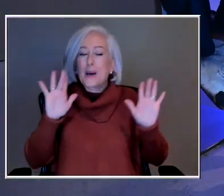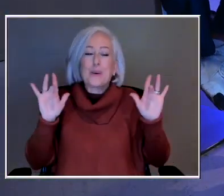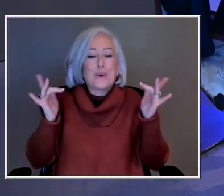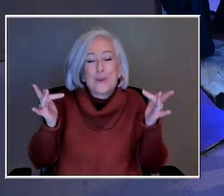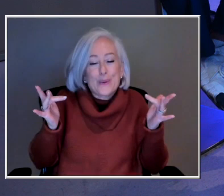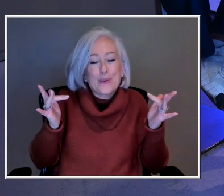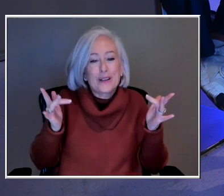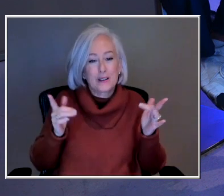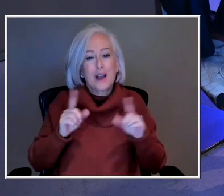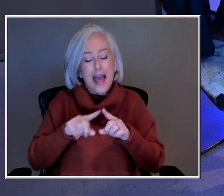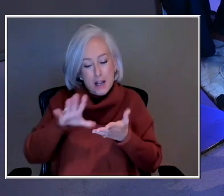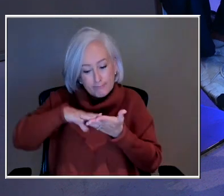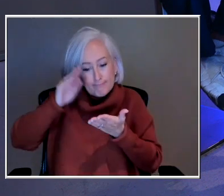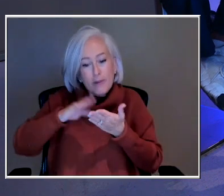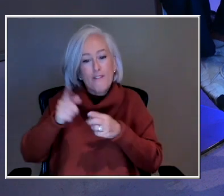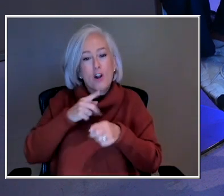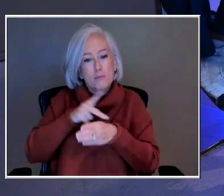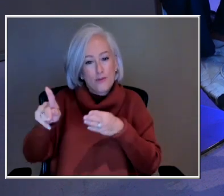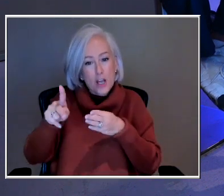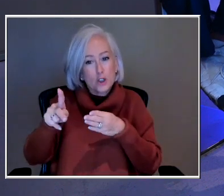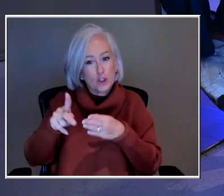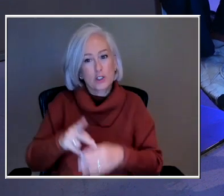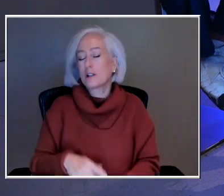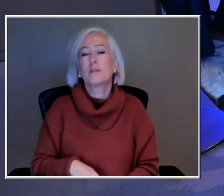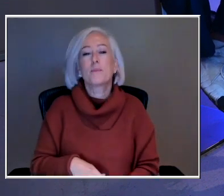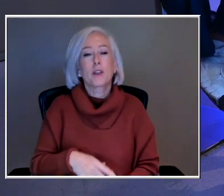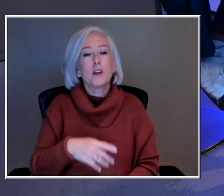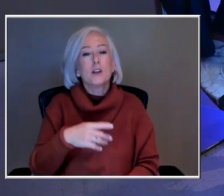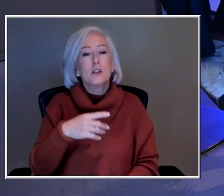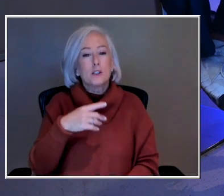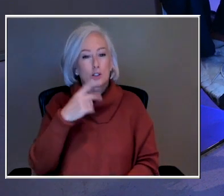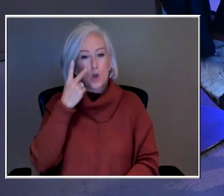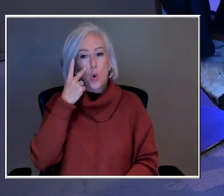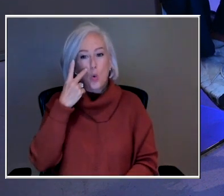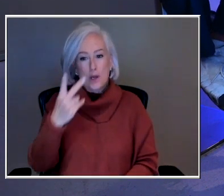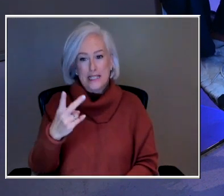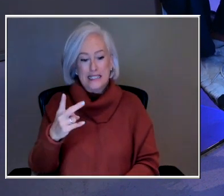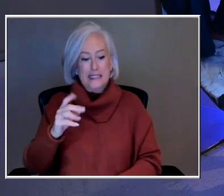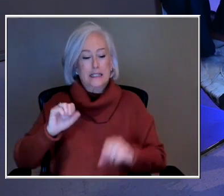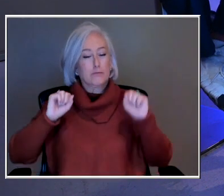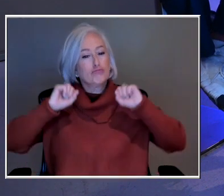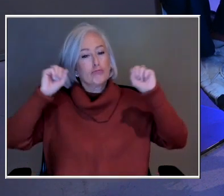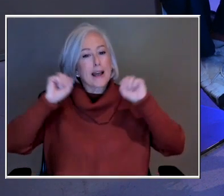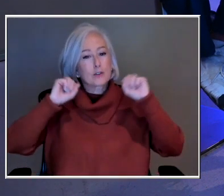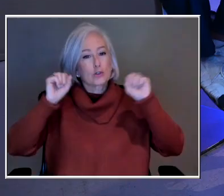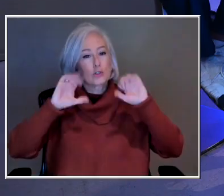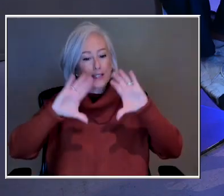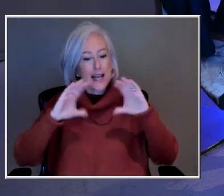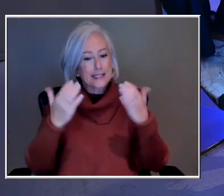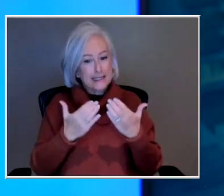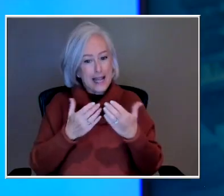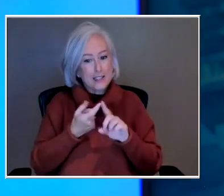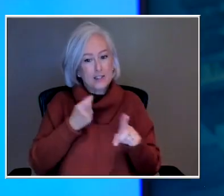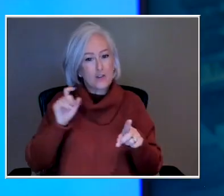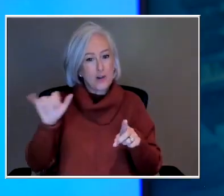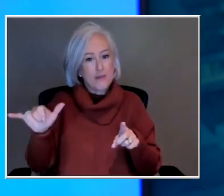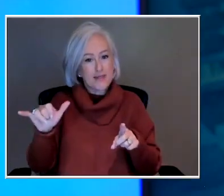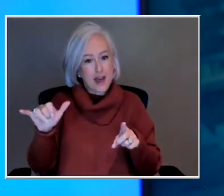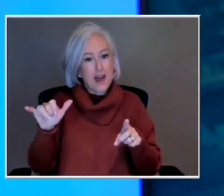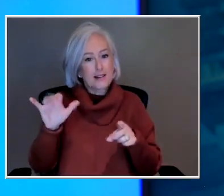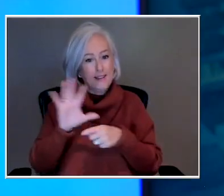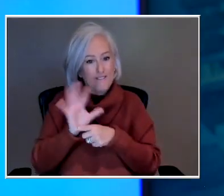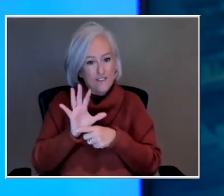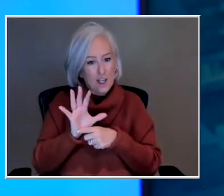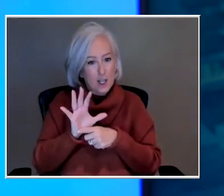we see classes, but it goes way beyond just exercise classes and what we're seeing in that video. Yeah, so our female athlete program actually, that's one